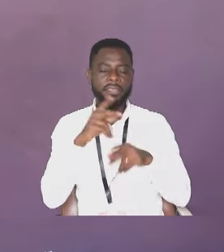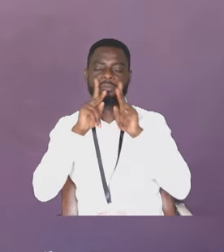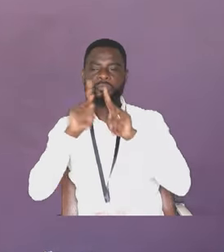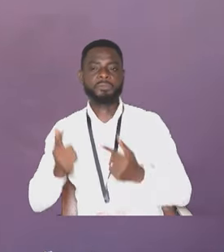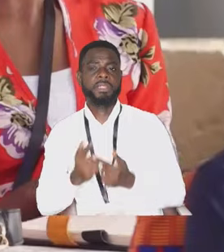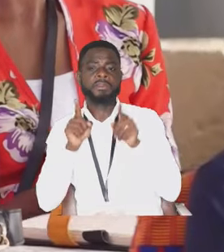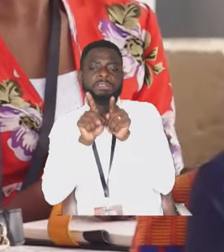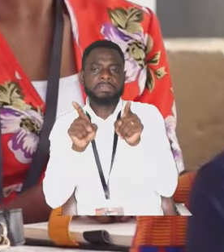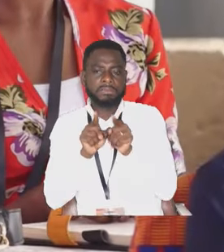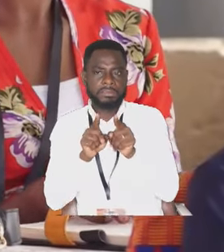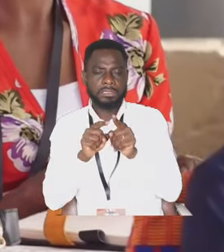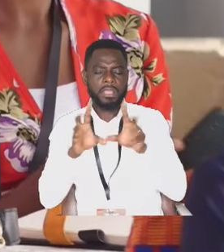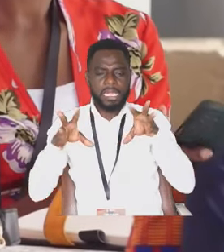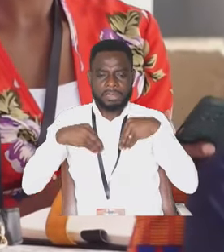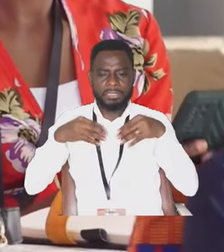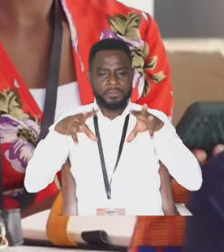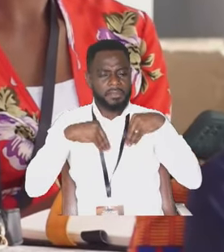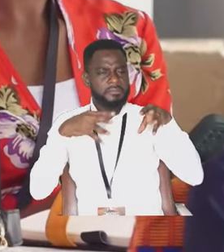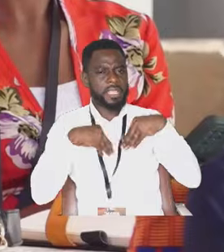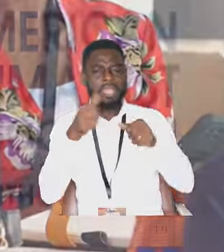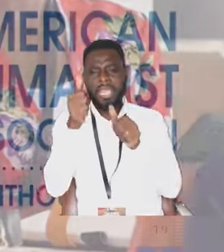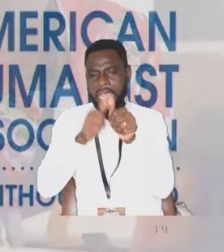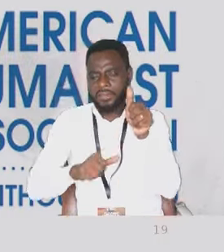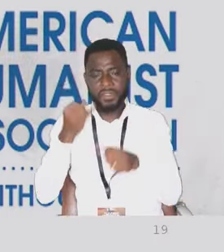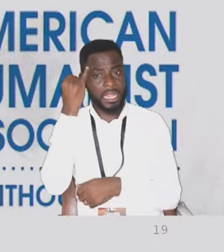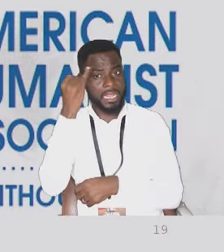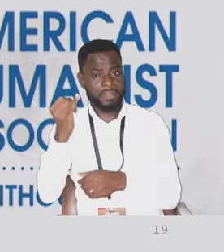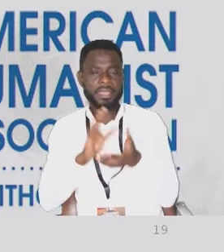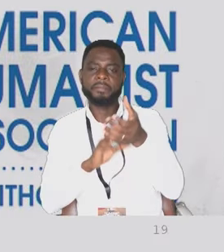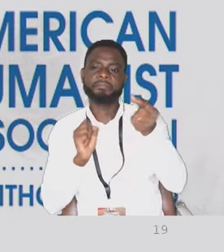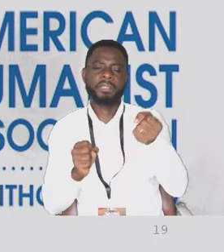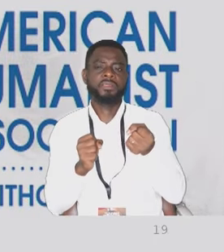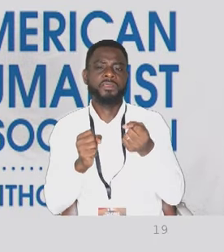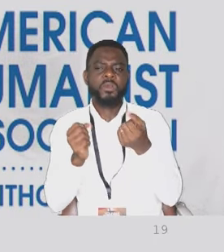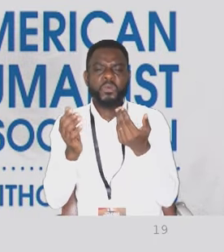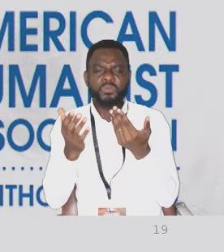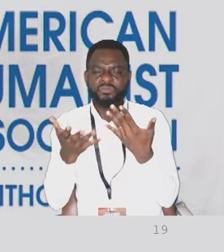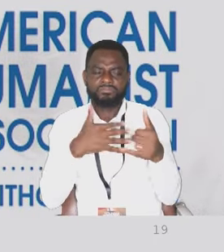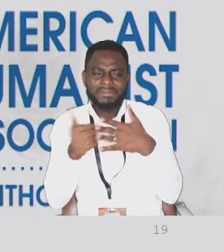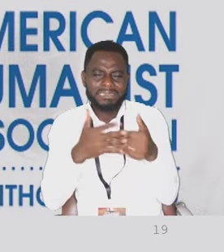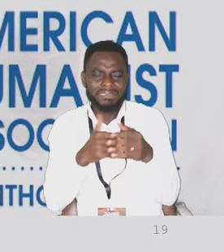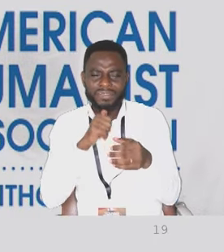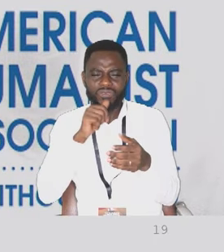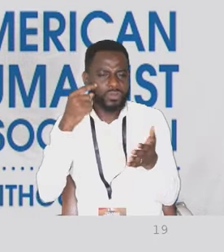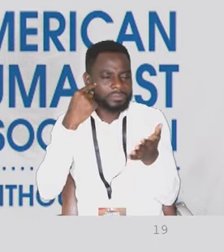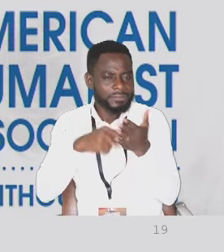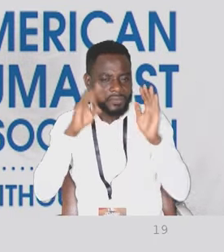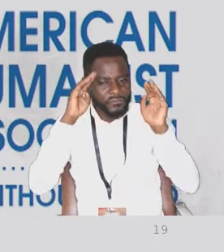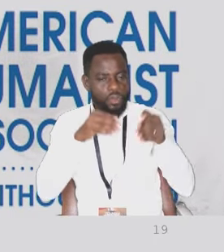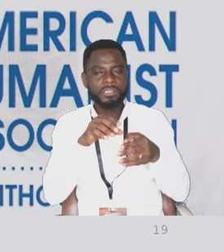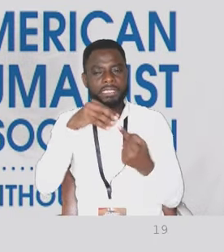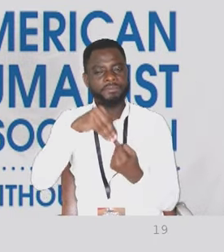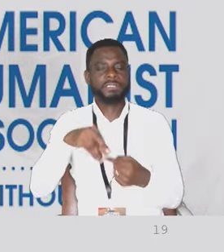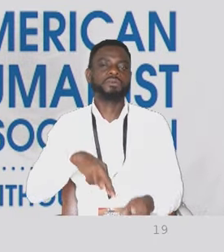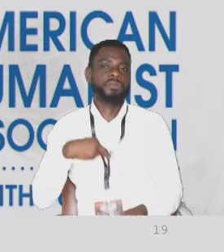embracing every ideology and belief system without giving prominence to a specific religion. The